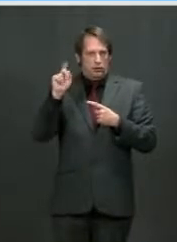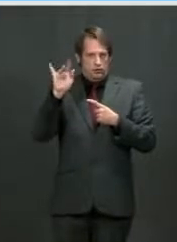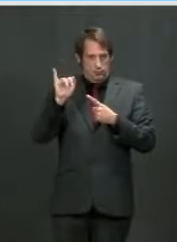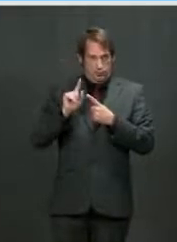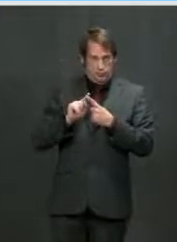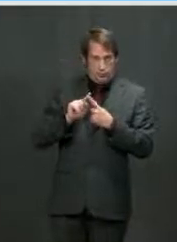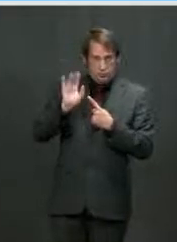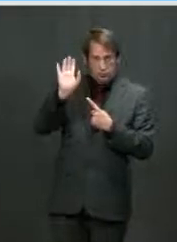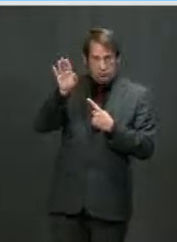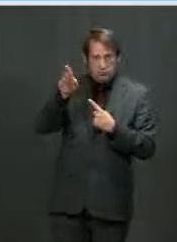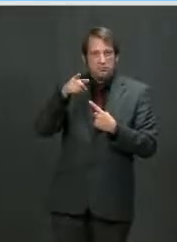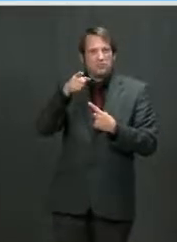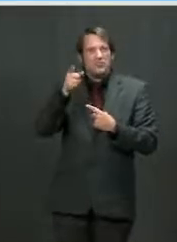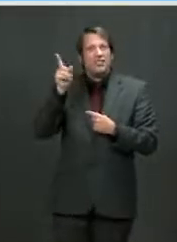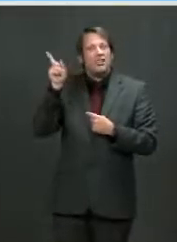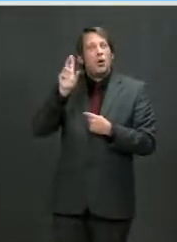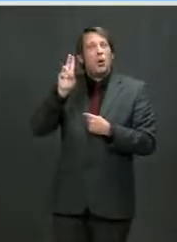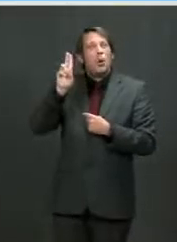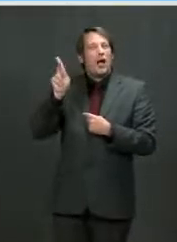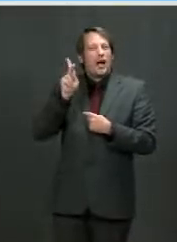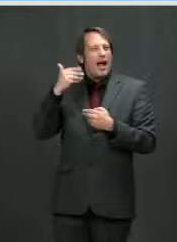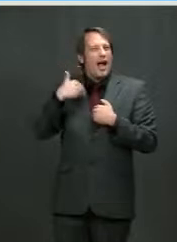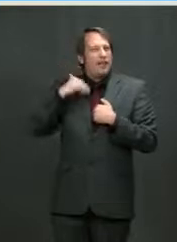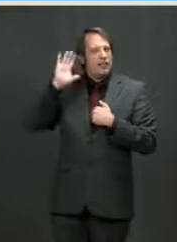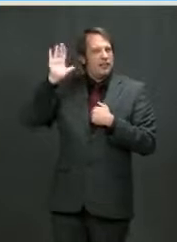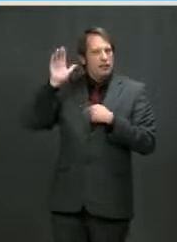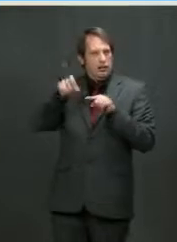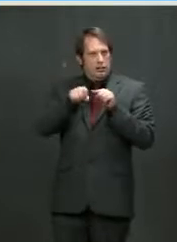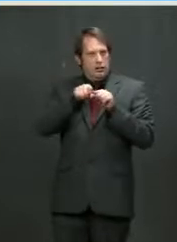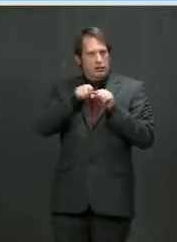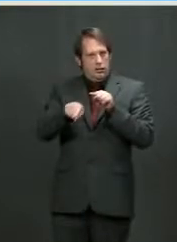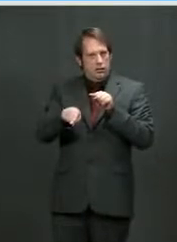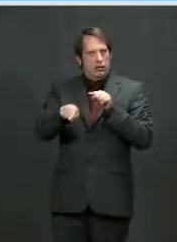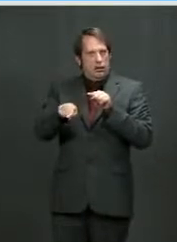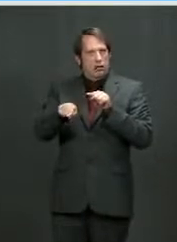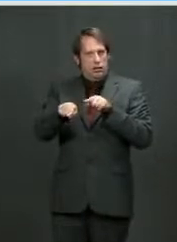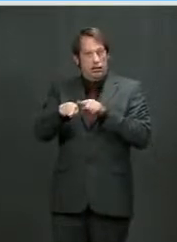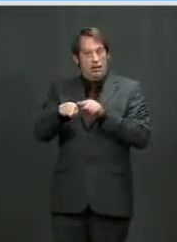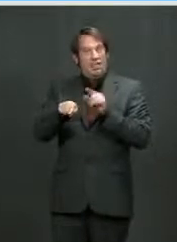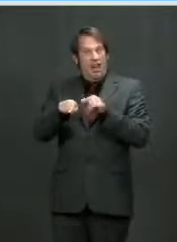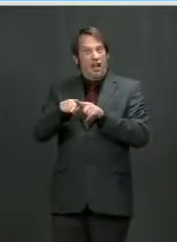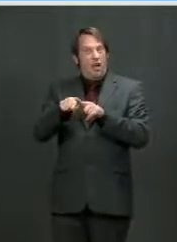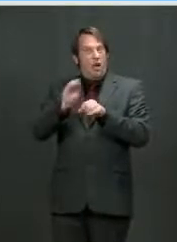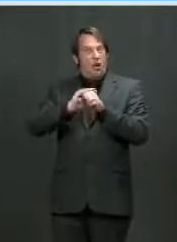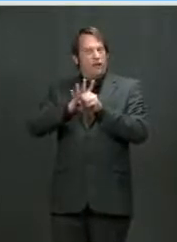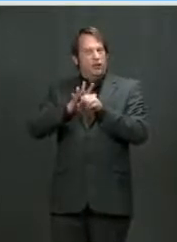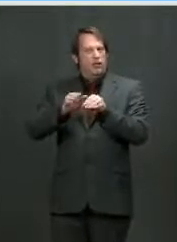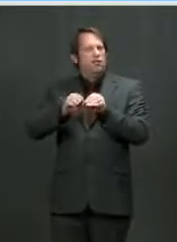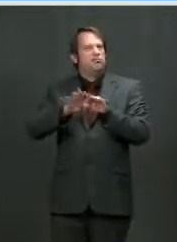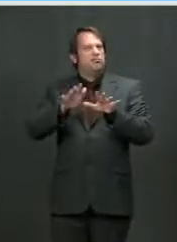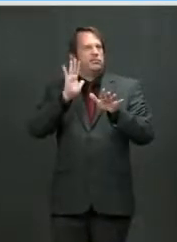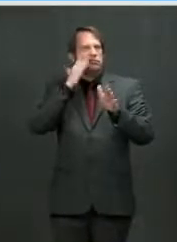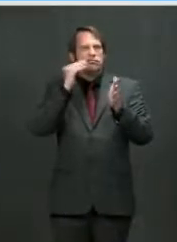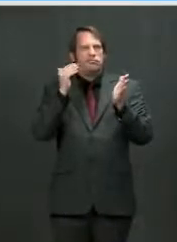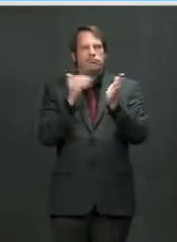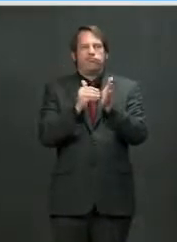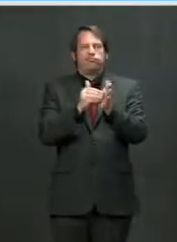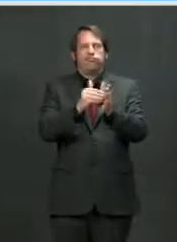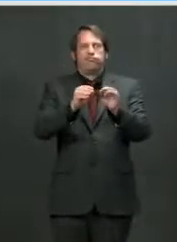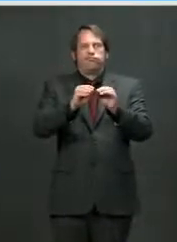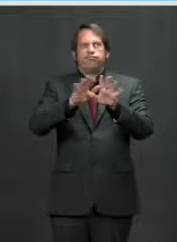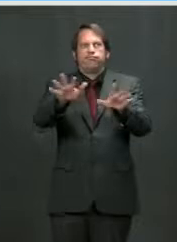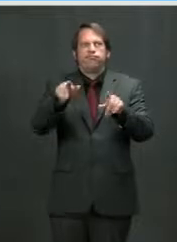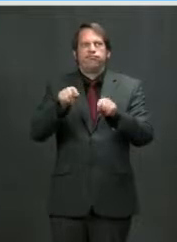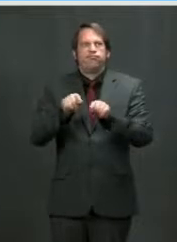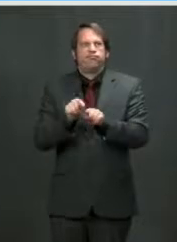now the most common lineage in the US. Do you mean it's the most common variant, or it's the most common period,